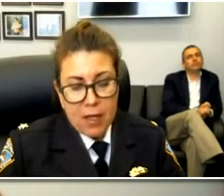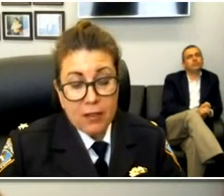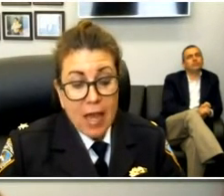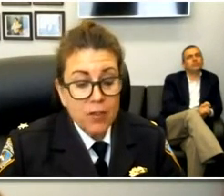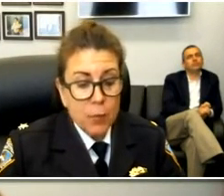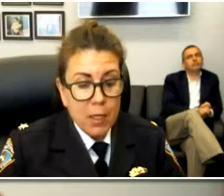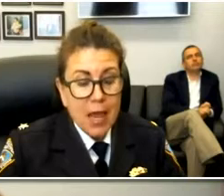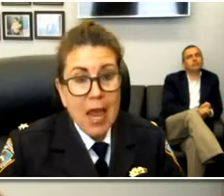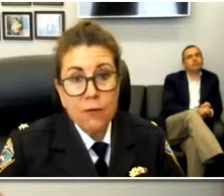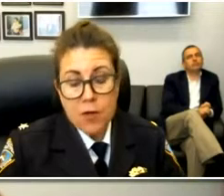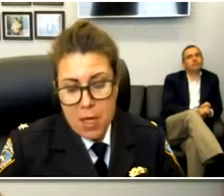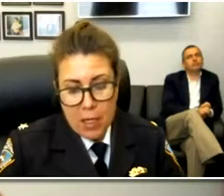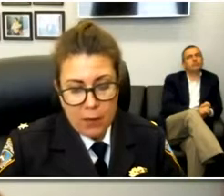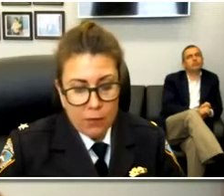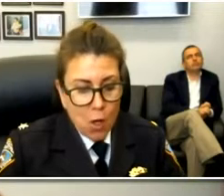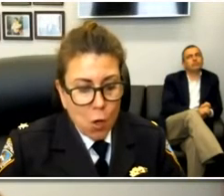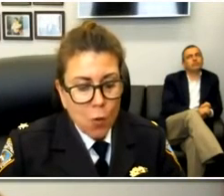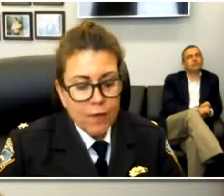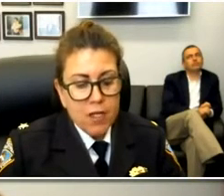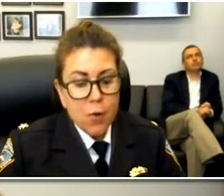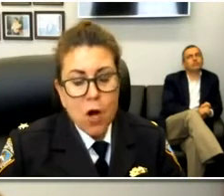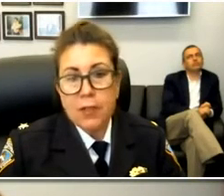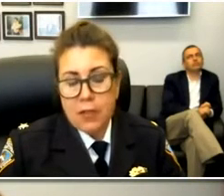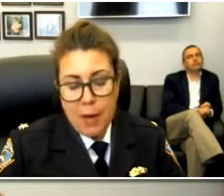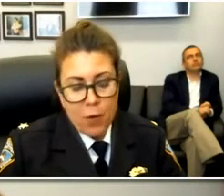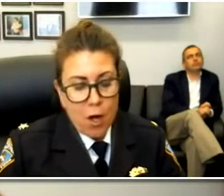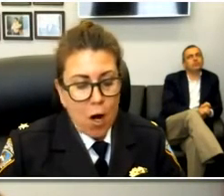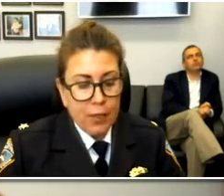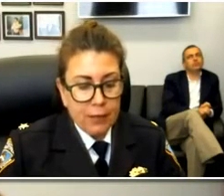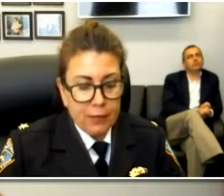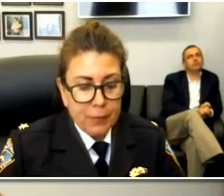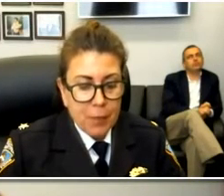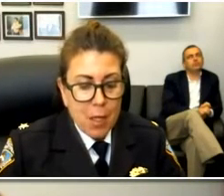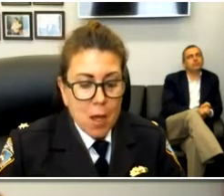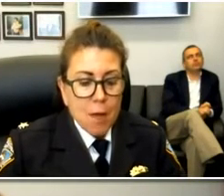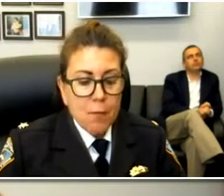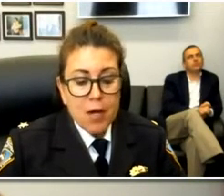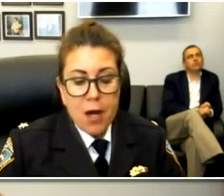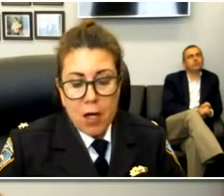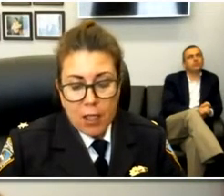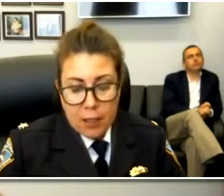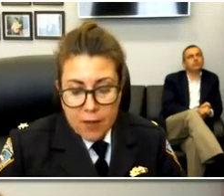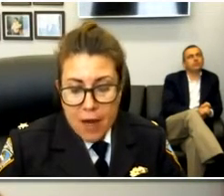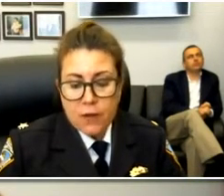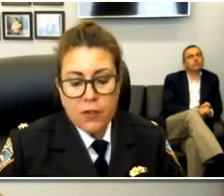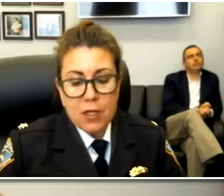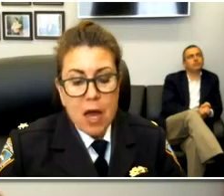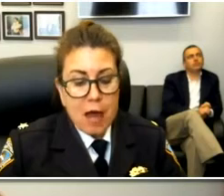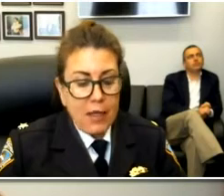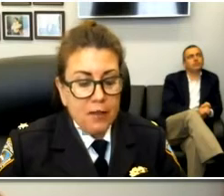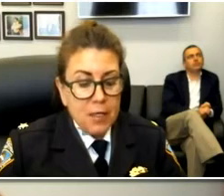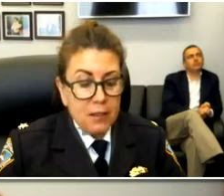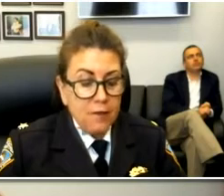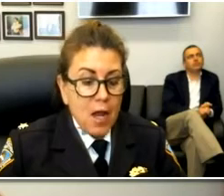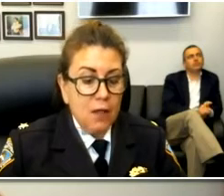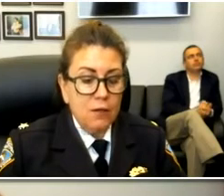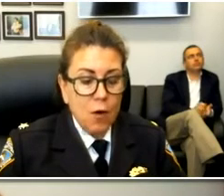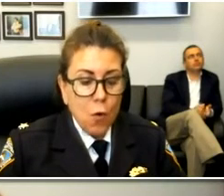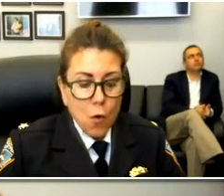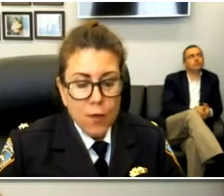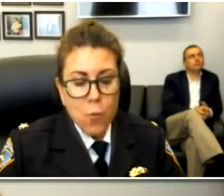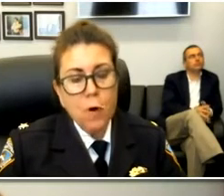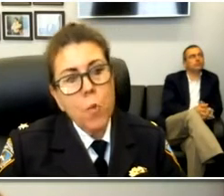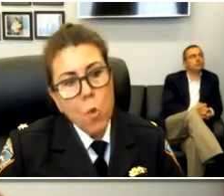when victims may be left alone with their abusers stressors such as the loss of employment financial hardship and